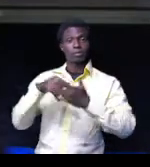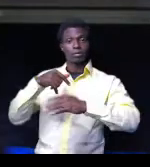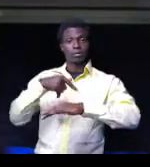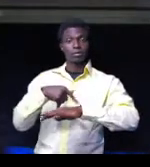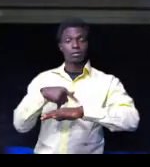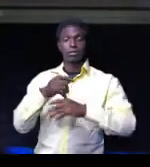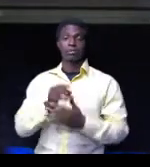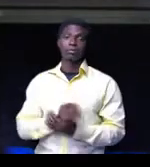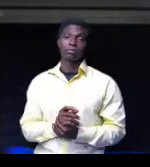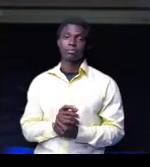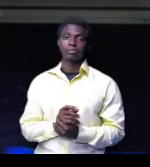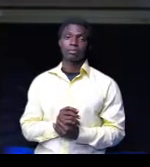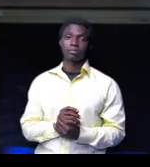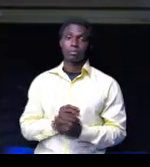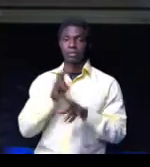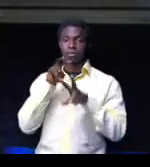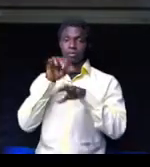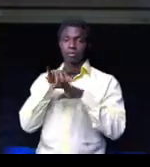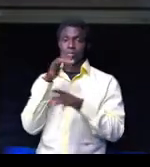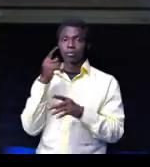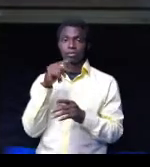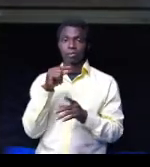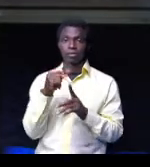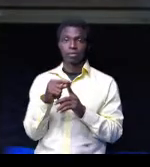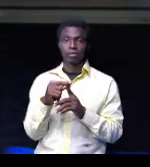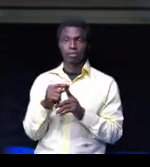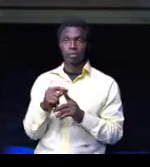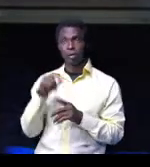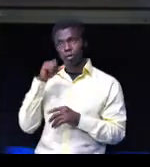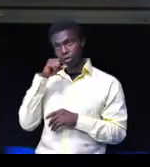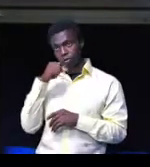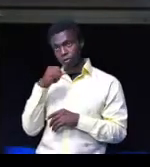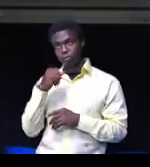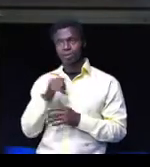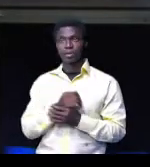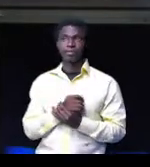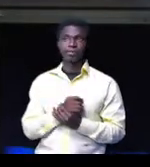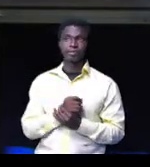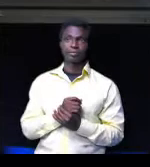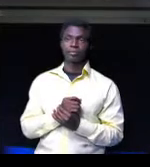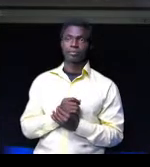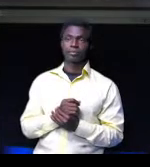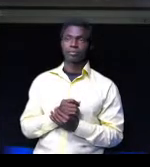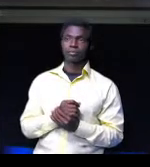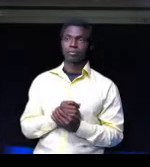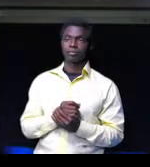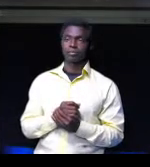Correction time. Look at the word cucumber.